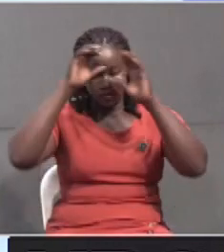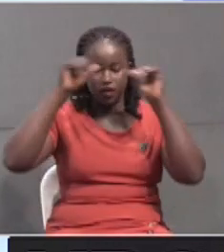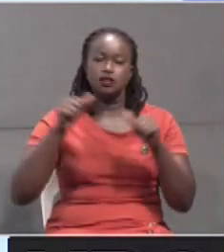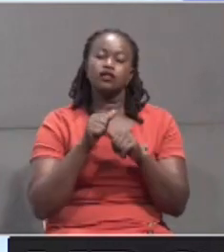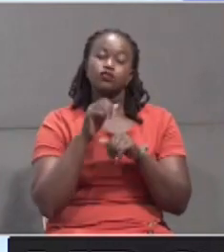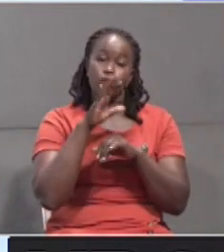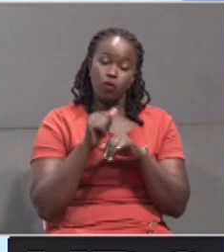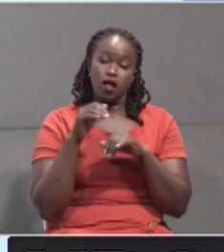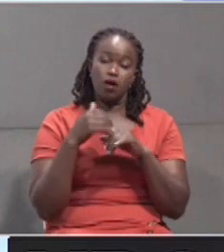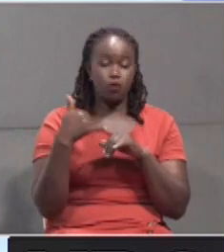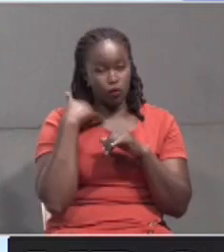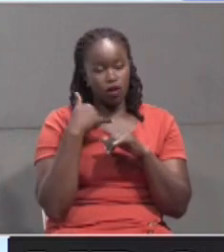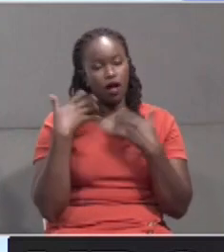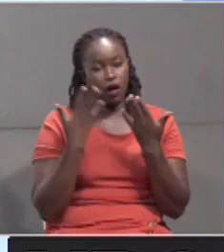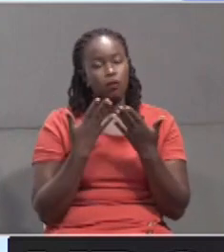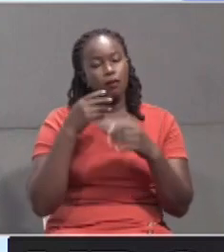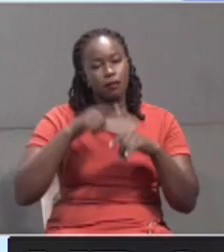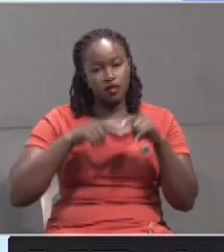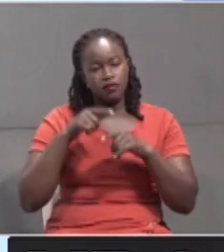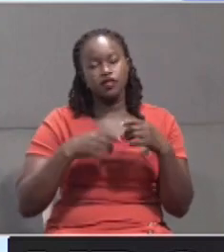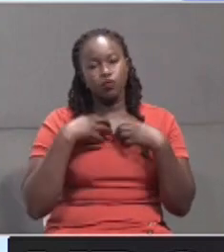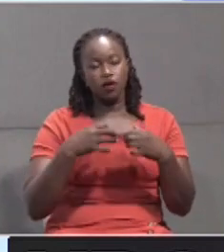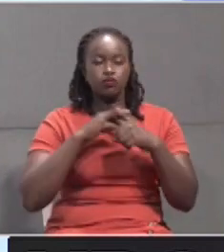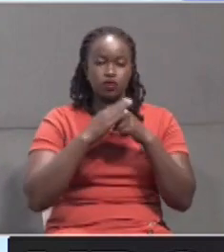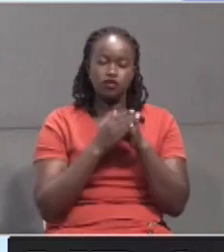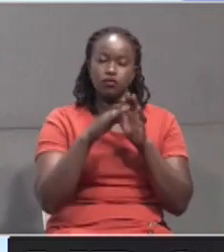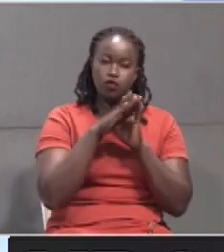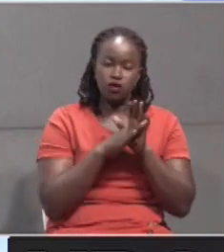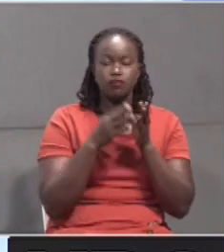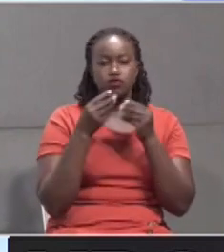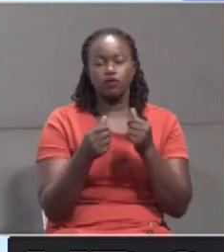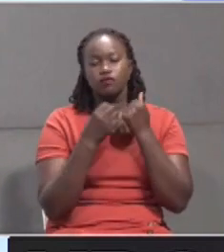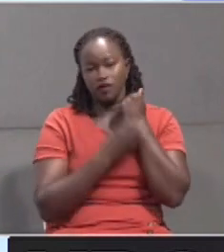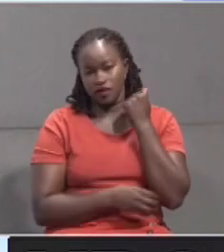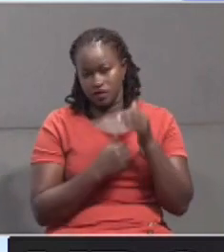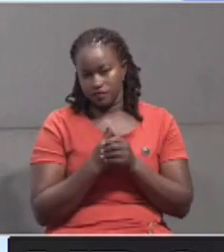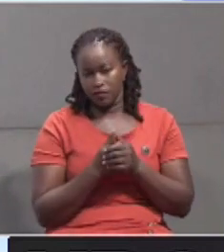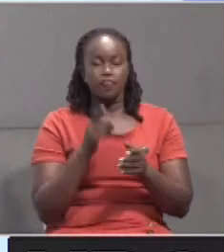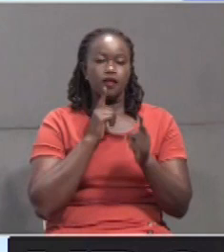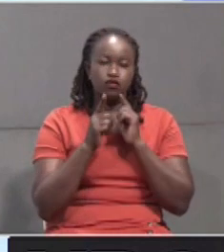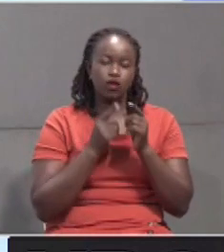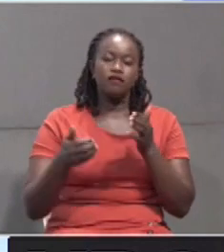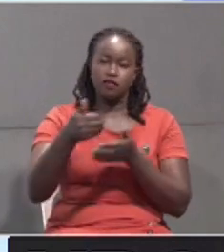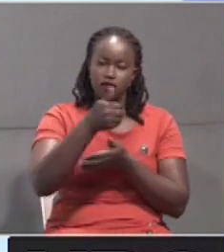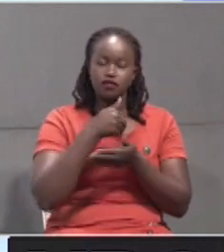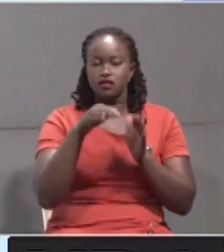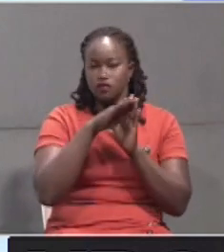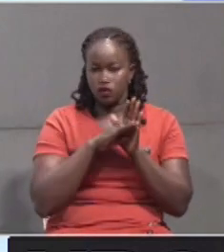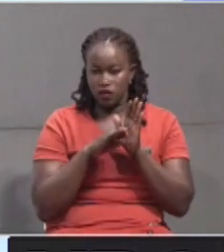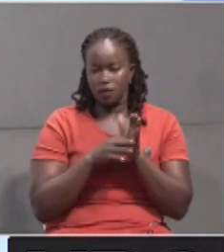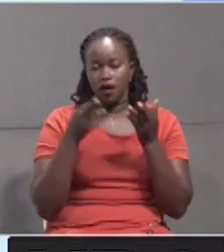by actively participating in wealth creation initiatives that address poverty eradication. Speaking at a fundraising event held